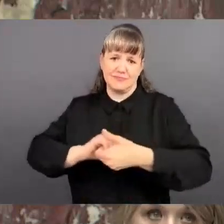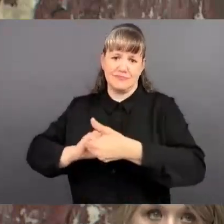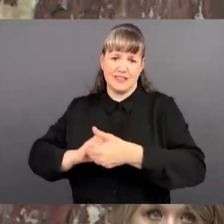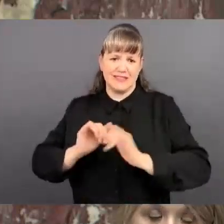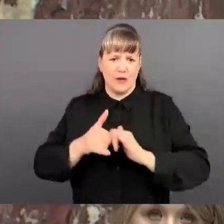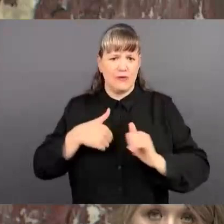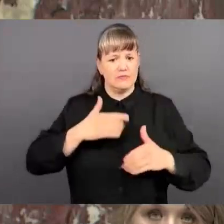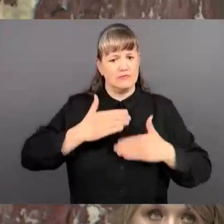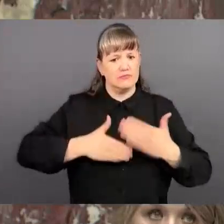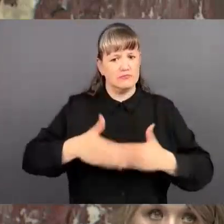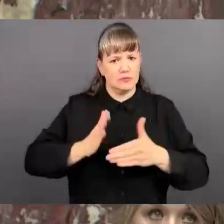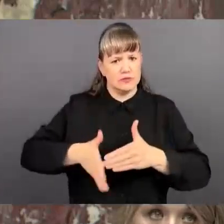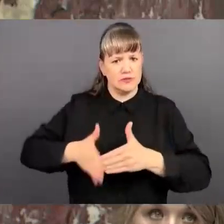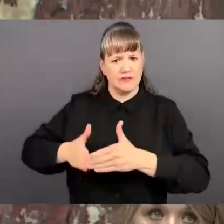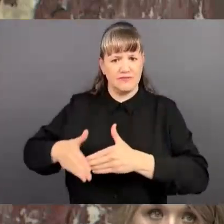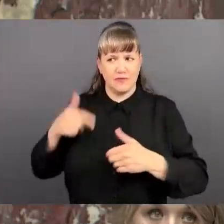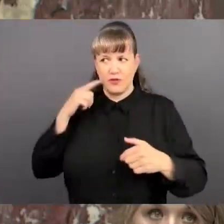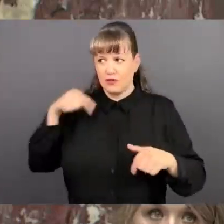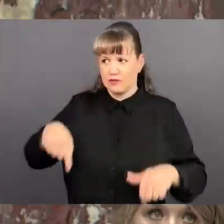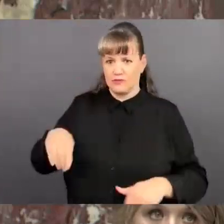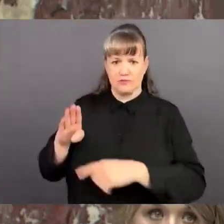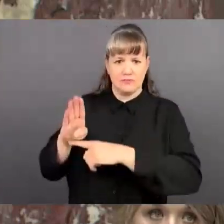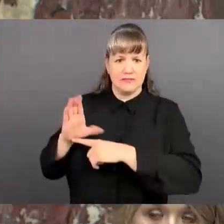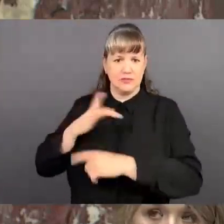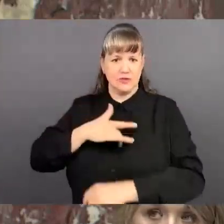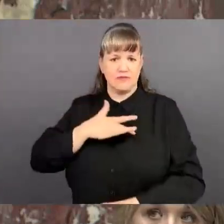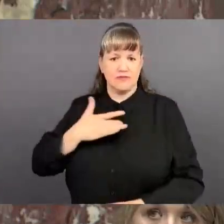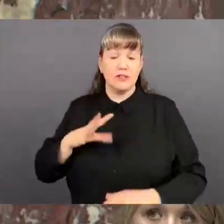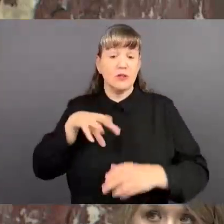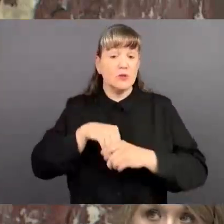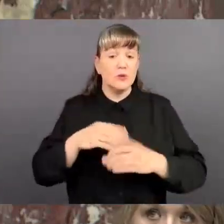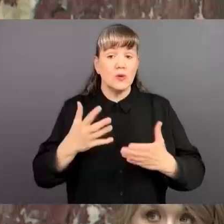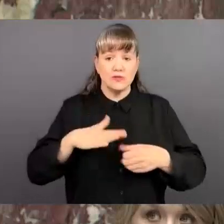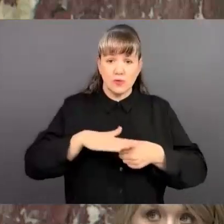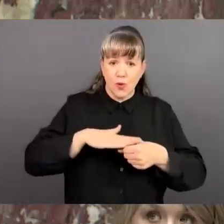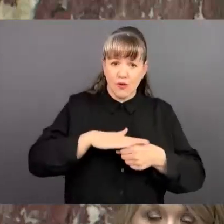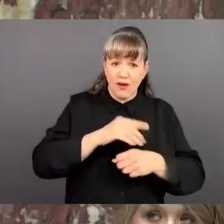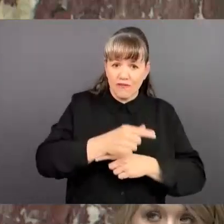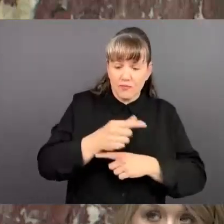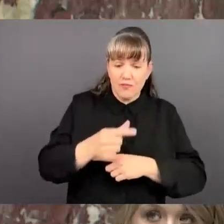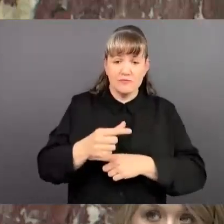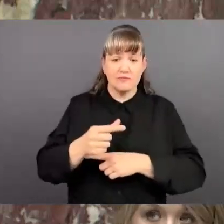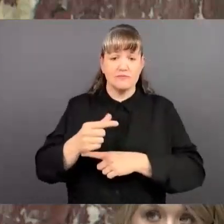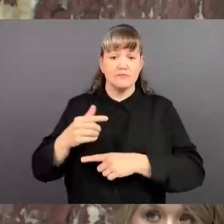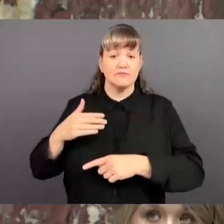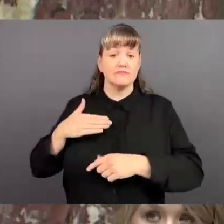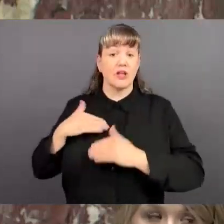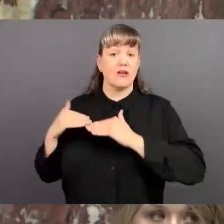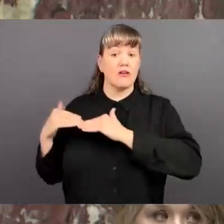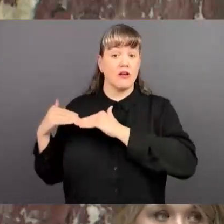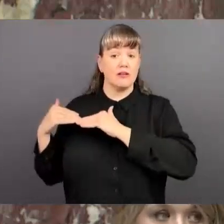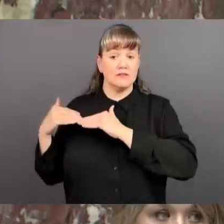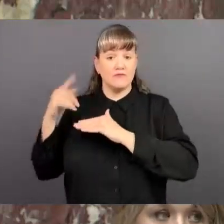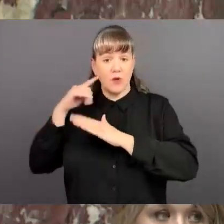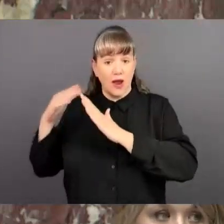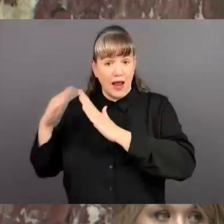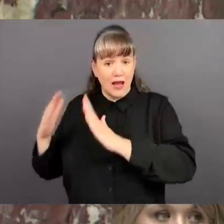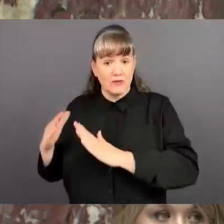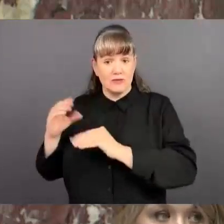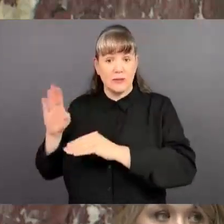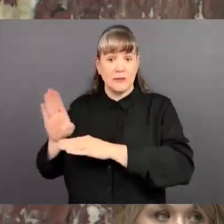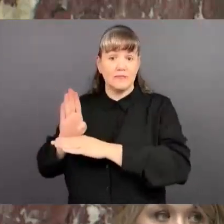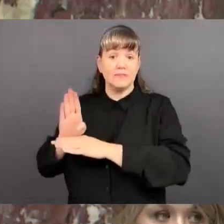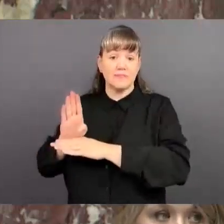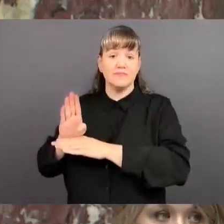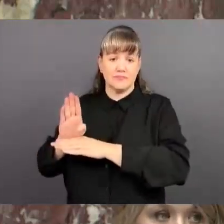with local governments and my colleague for Housing and Municipal Affairs, as well as across government. We do that